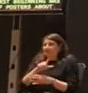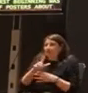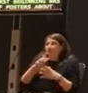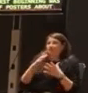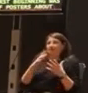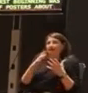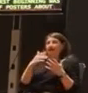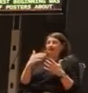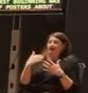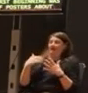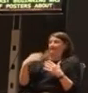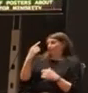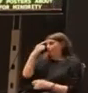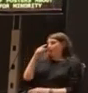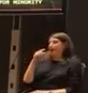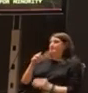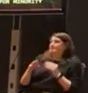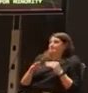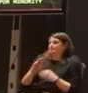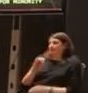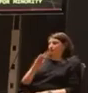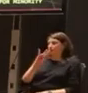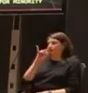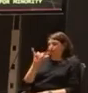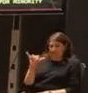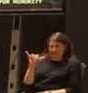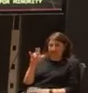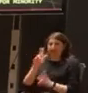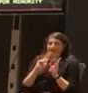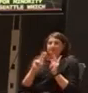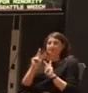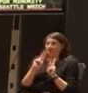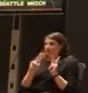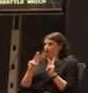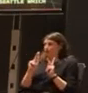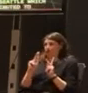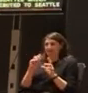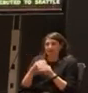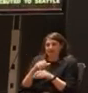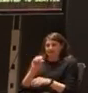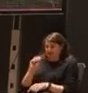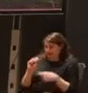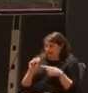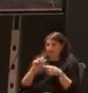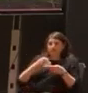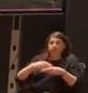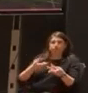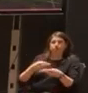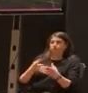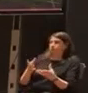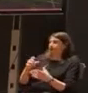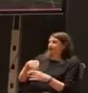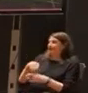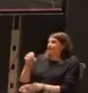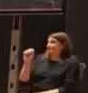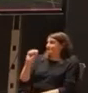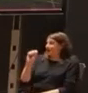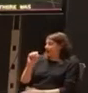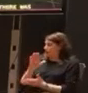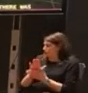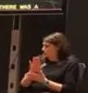in Seattle, which were distributed to Seattle schools. Then there was a slideshow.